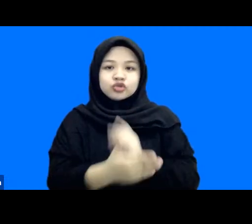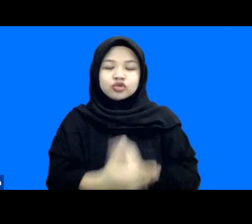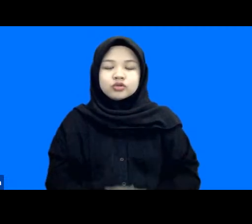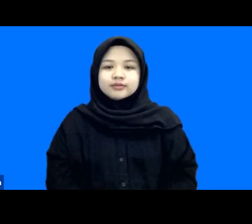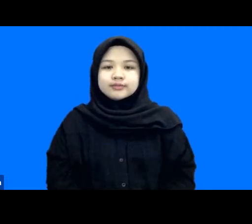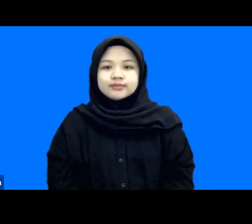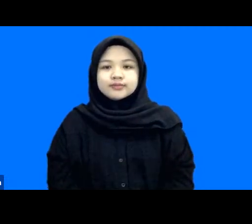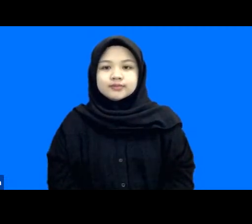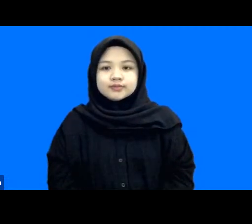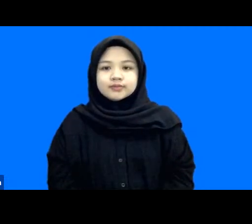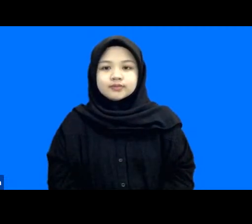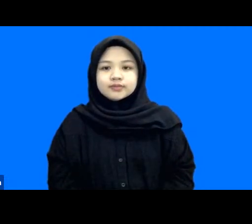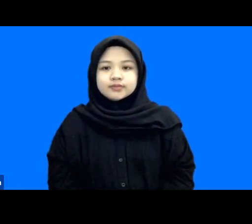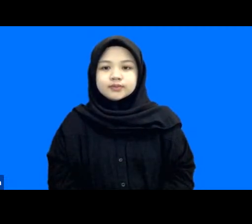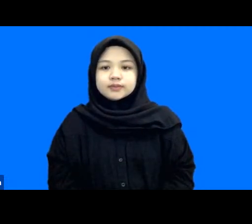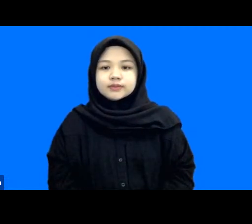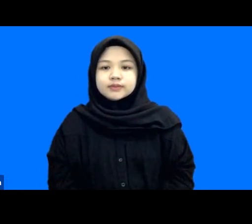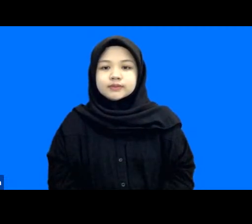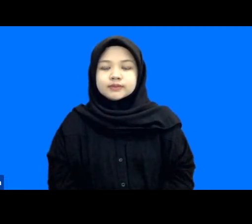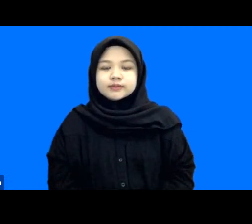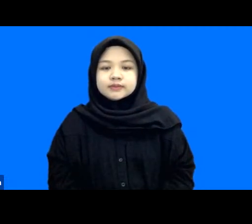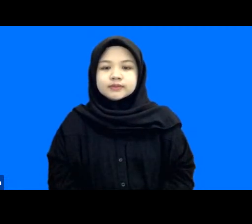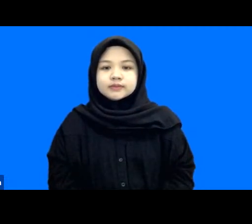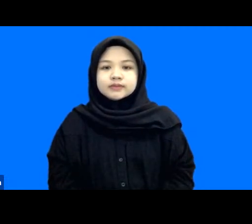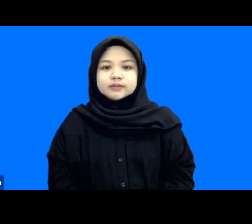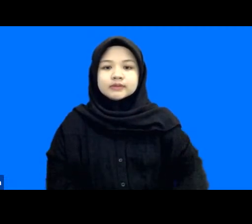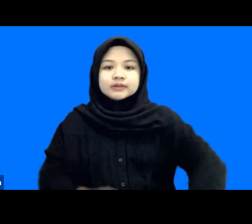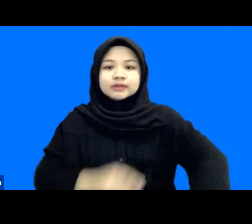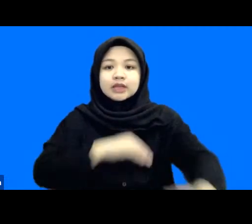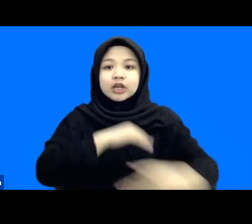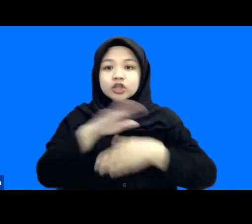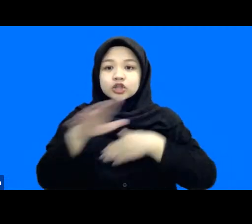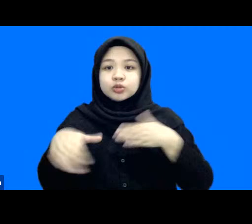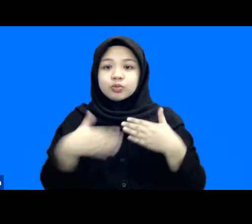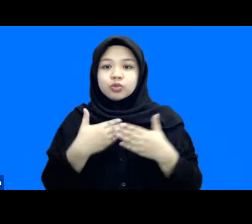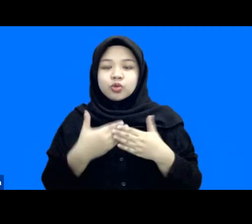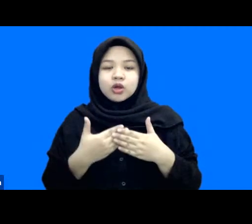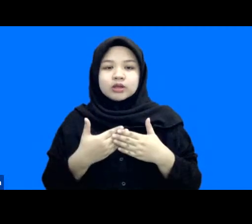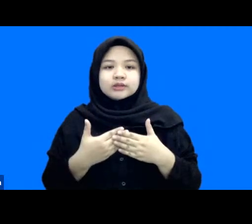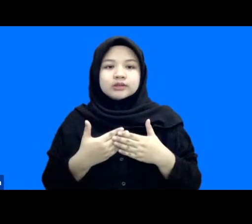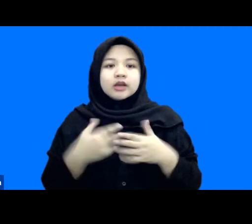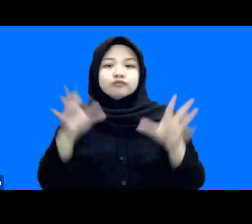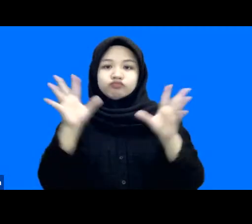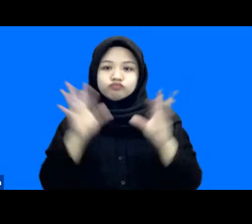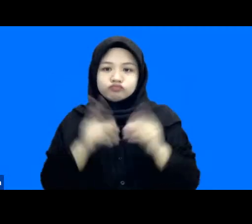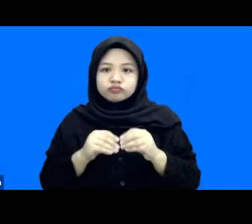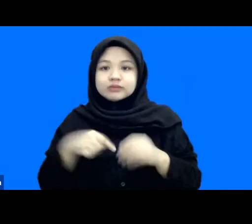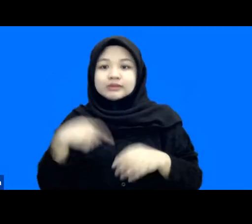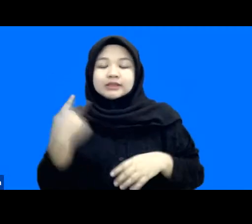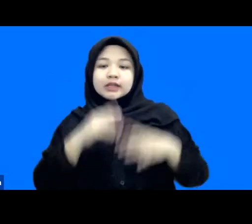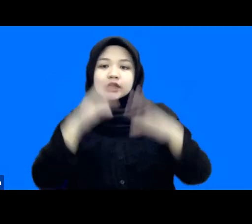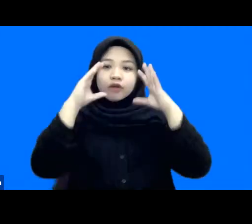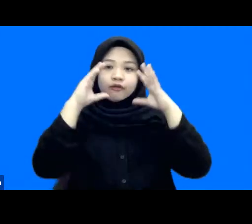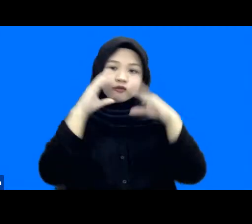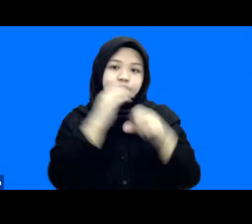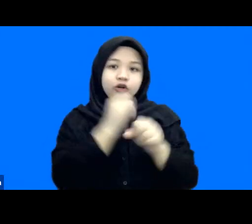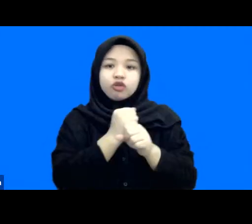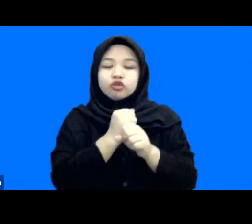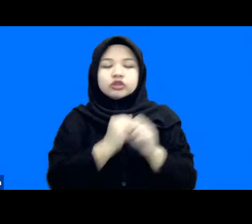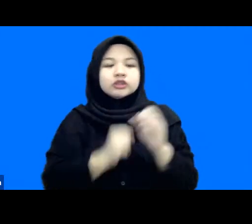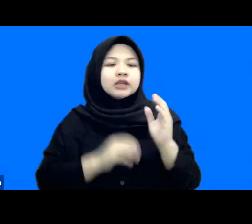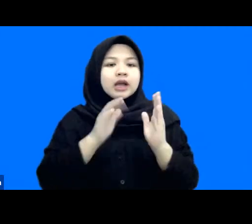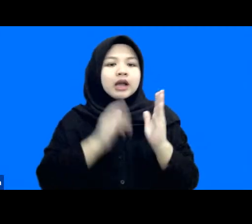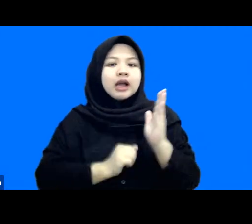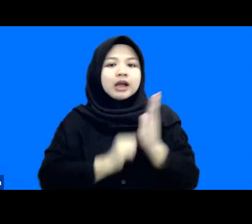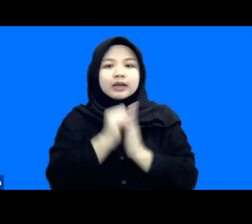overall, we will focus on the agendas of the education working group